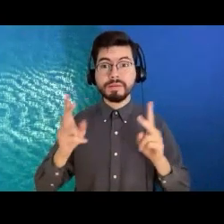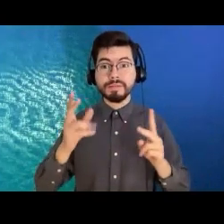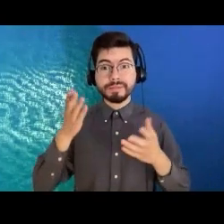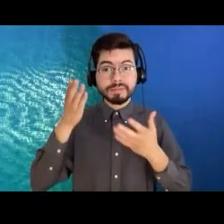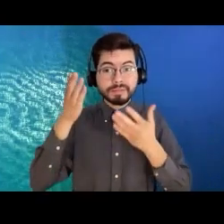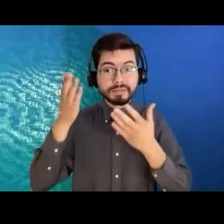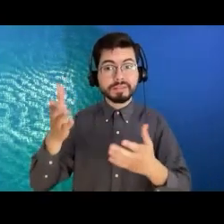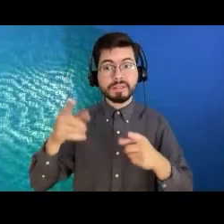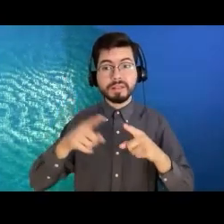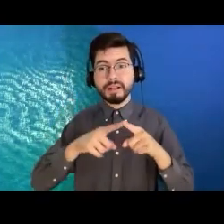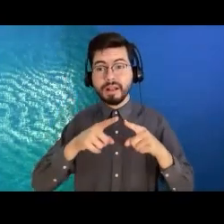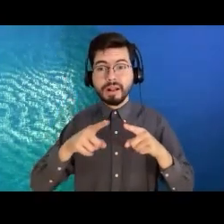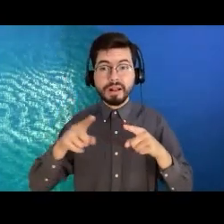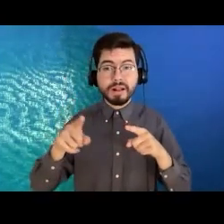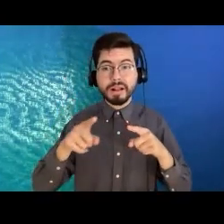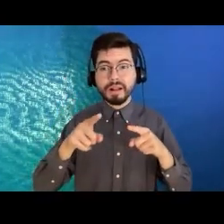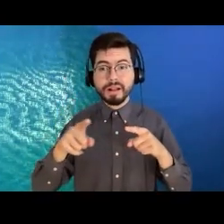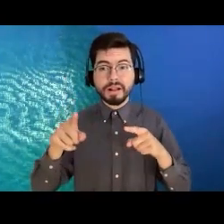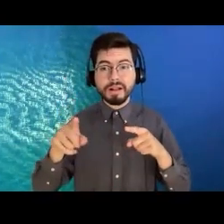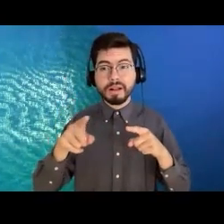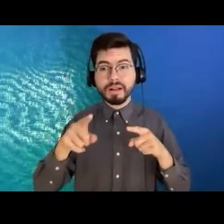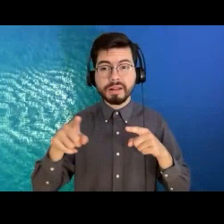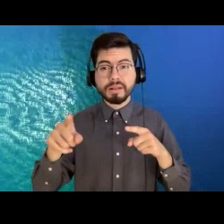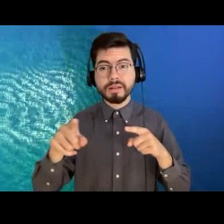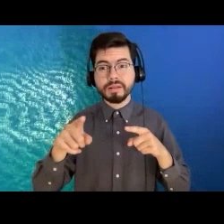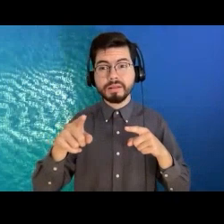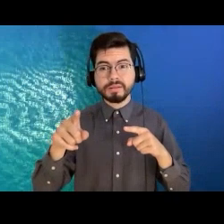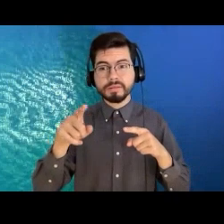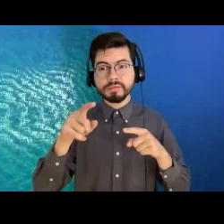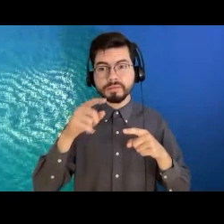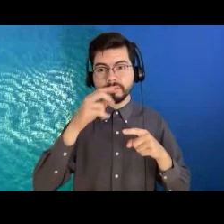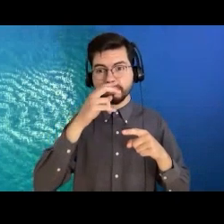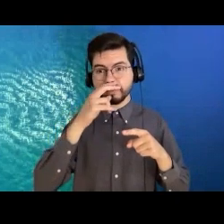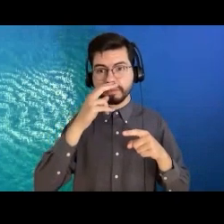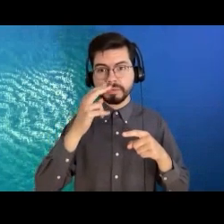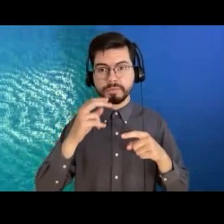trail. I mean, we did like, I think I remember doing a Thunder